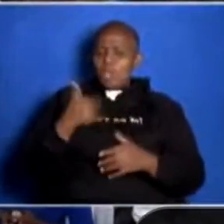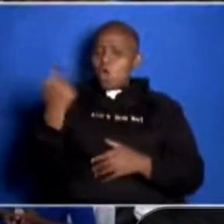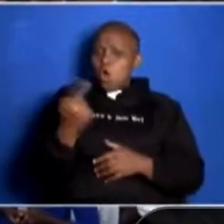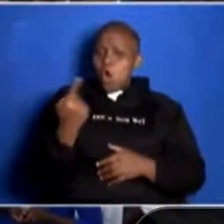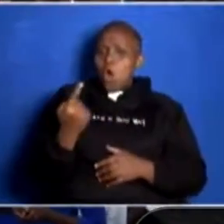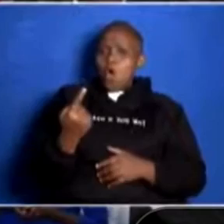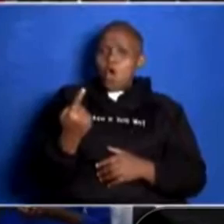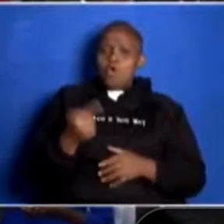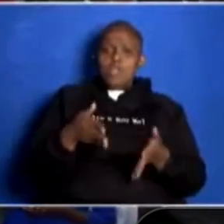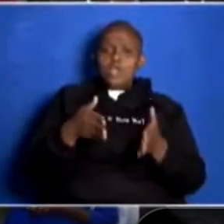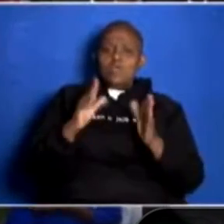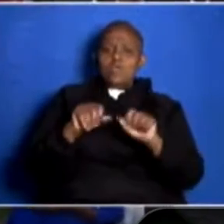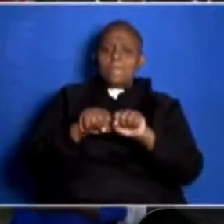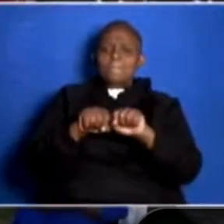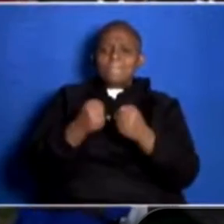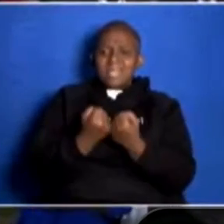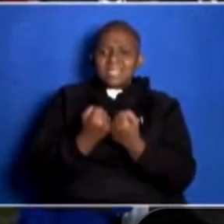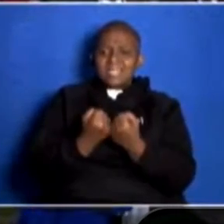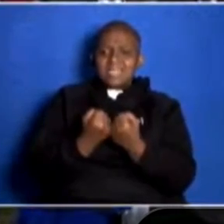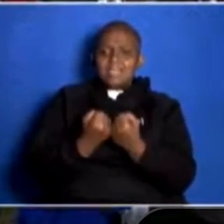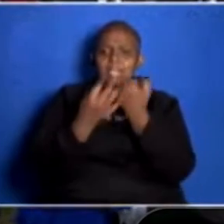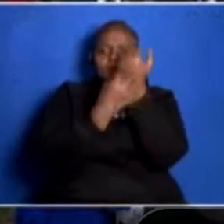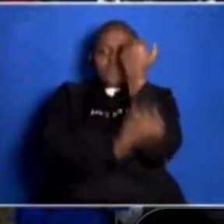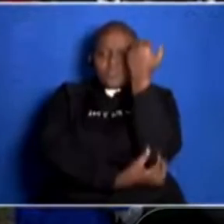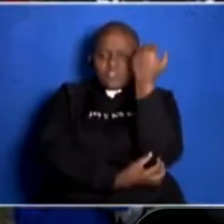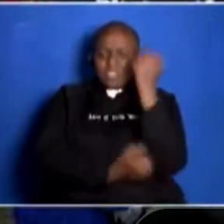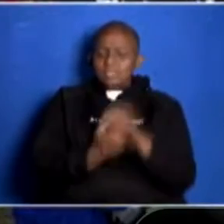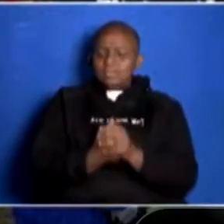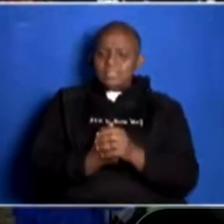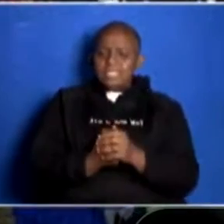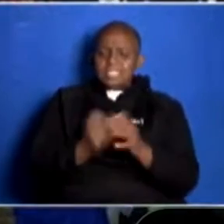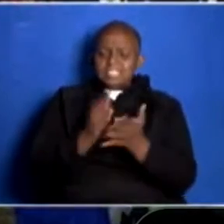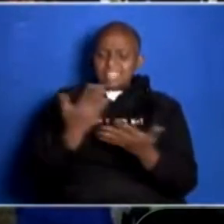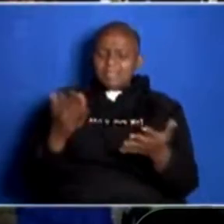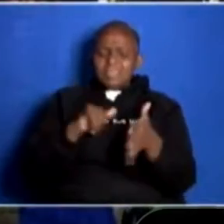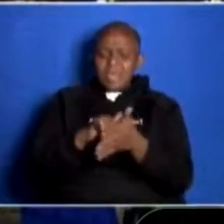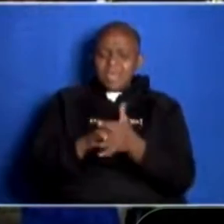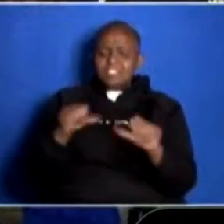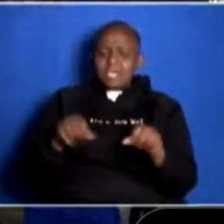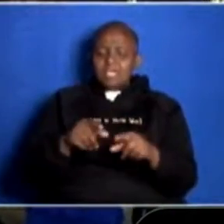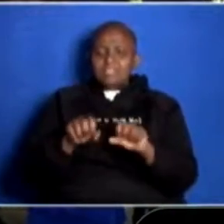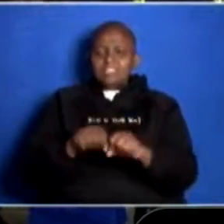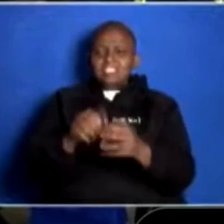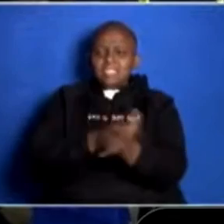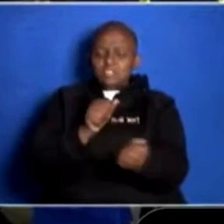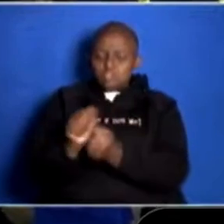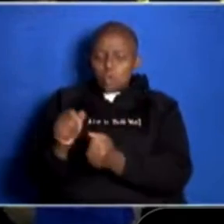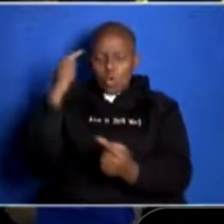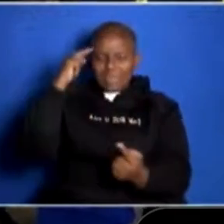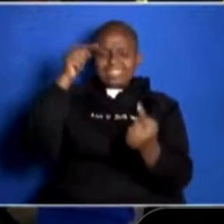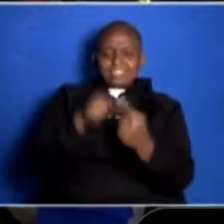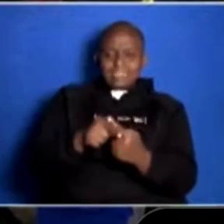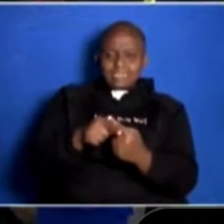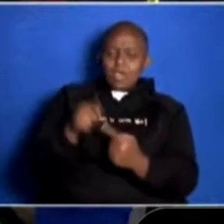back of poverty and whatever has destroyed our destiny is us to respond more